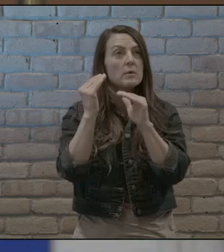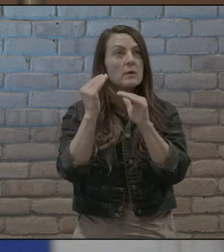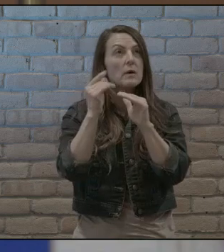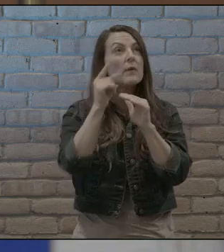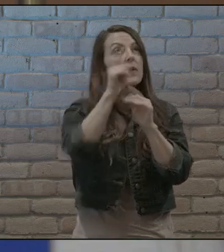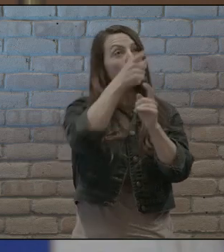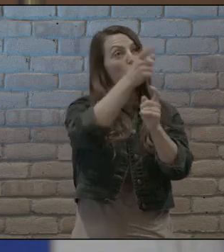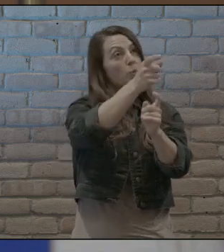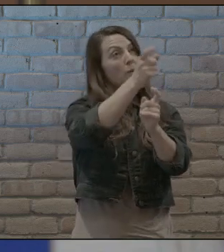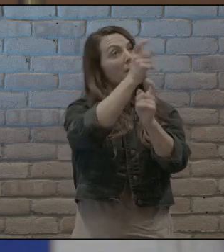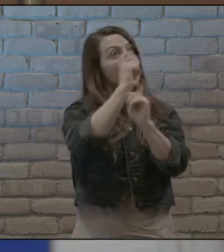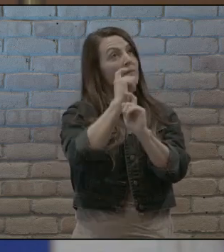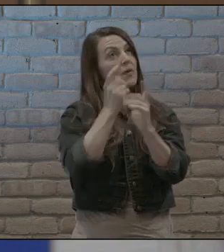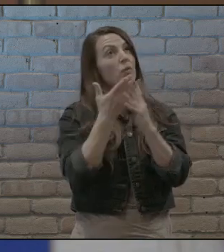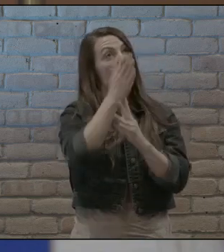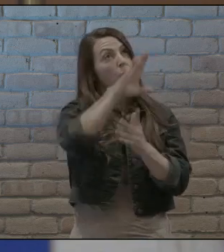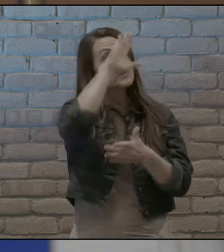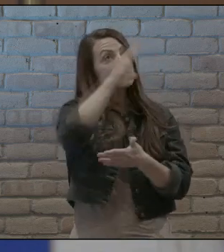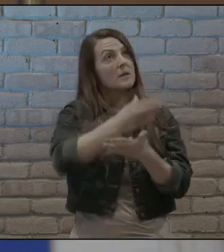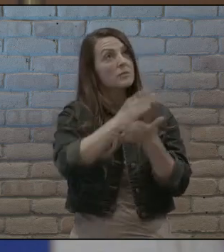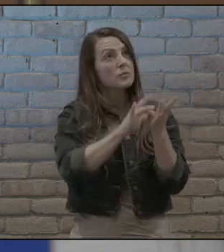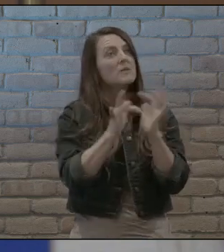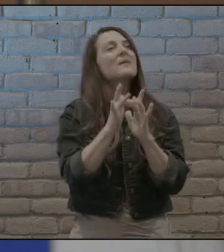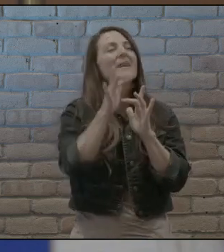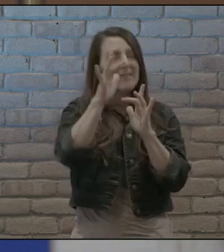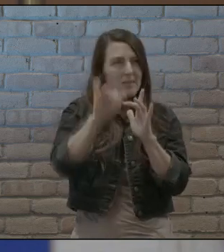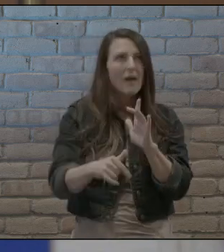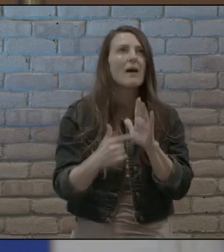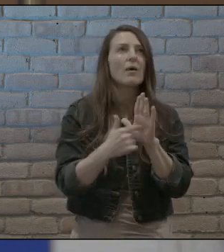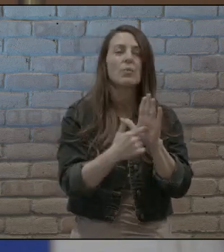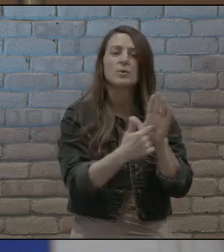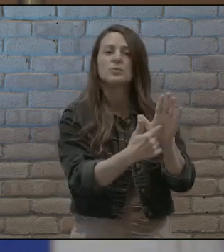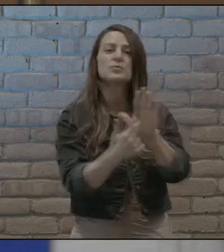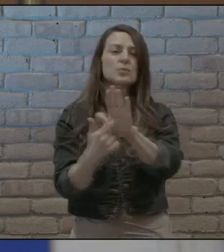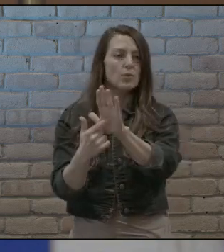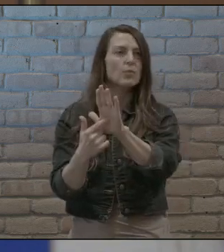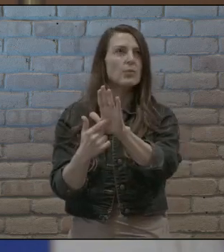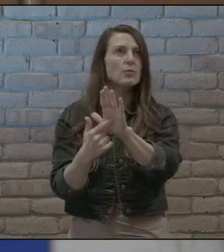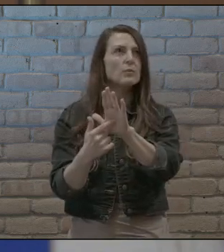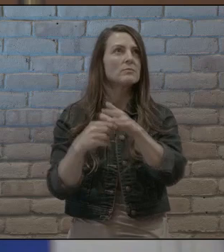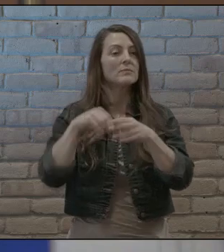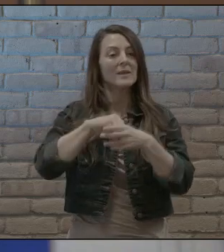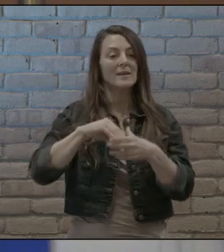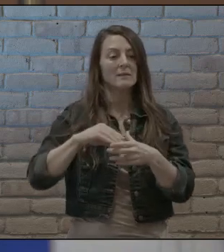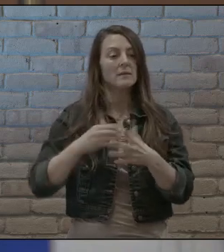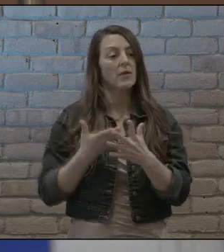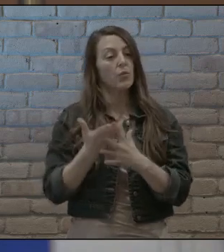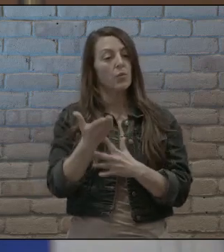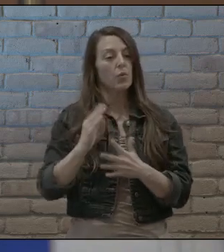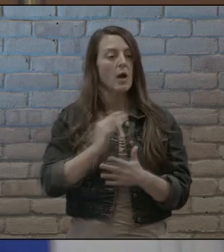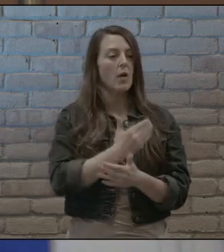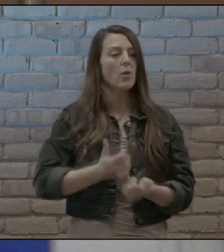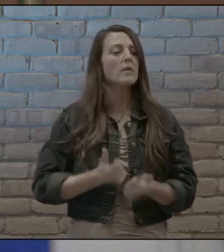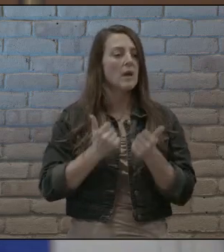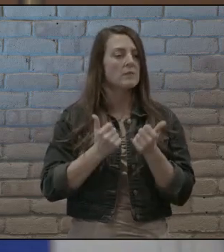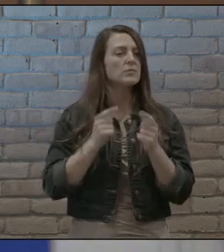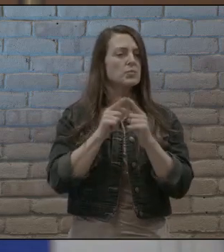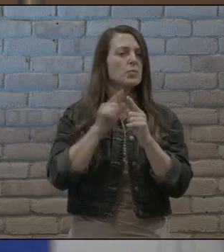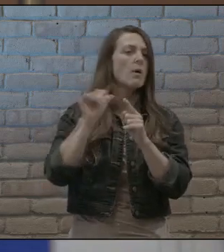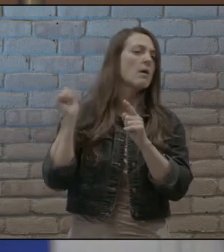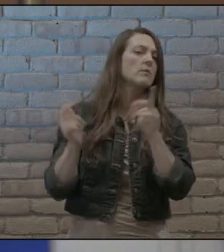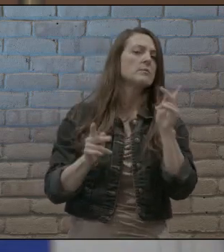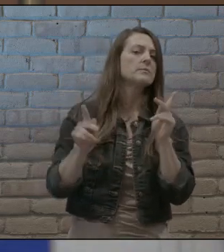through Jesus would be displayed in our lives to the world around us. And Father, as many this